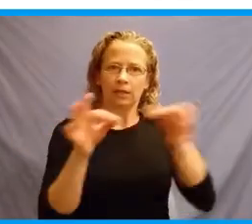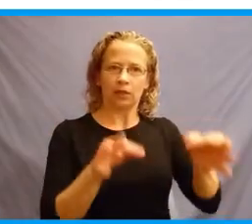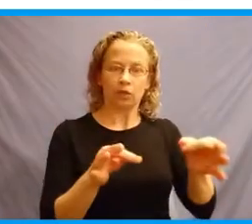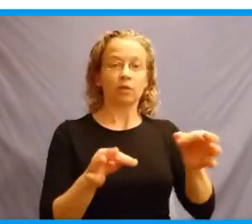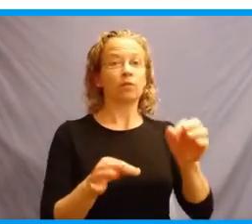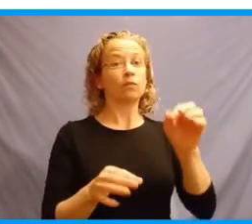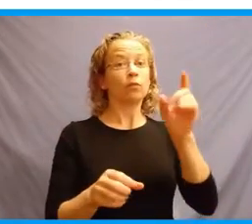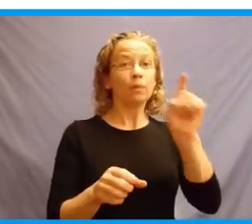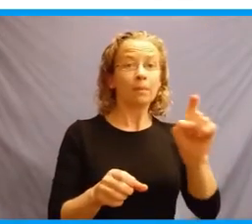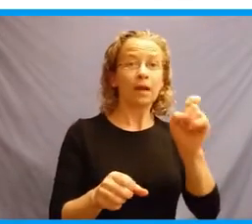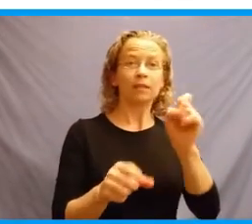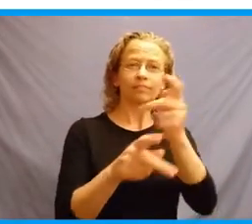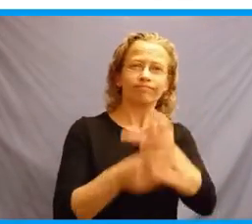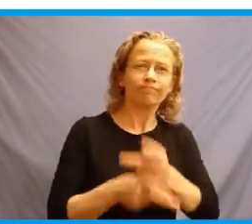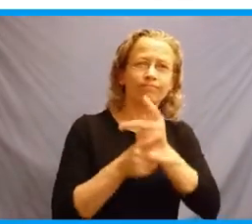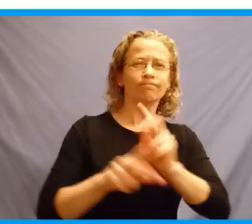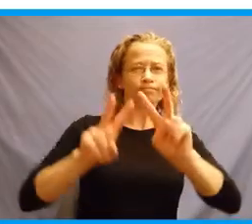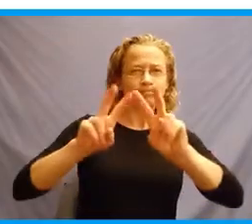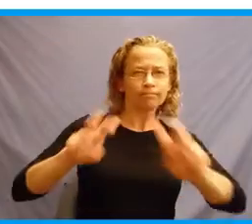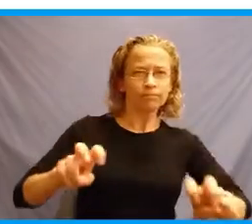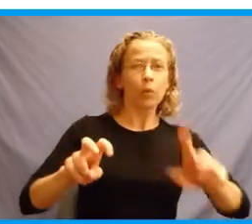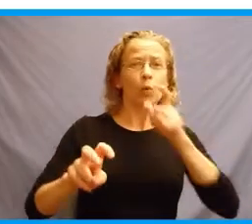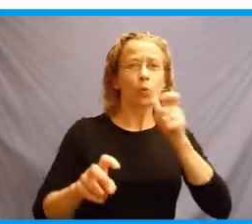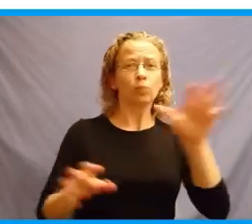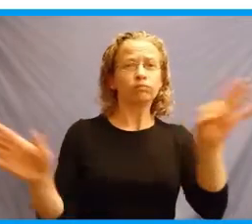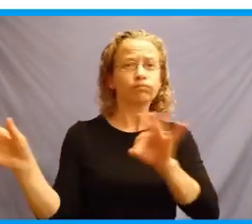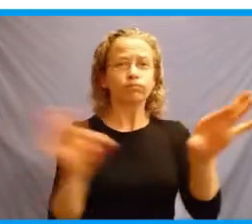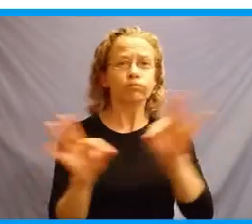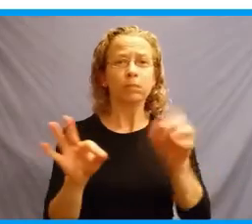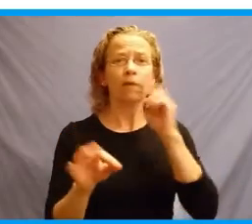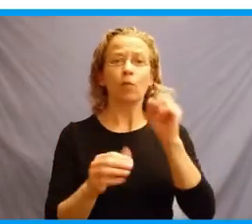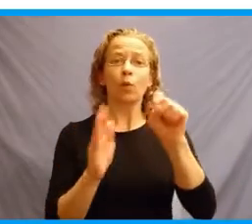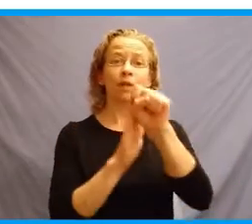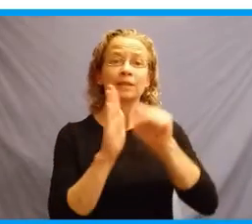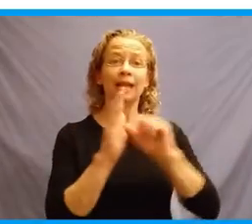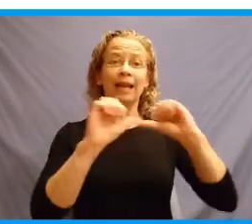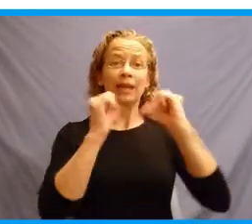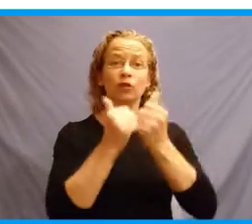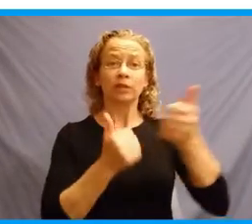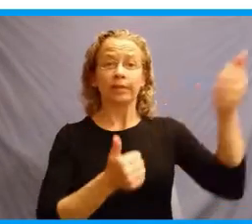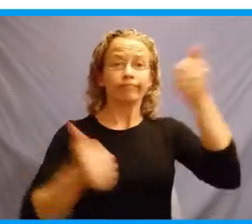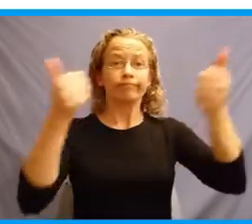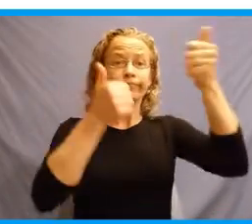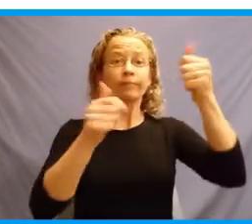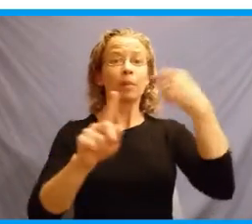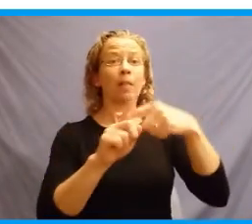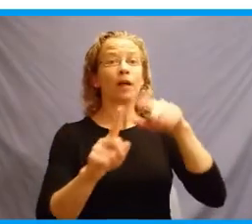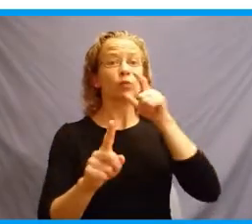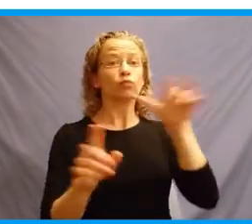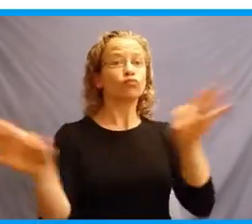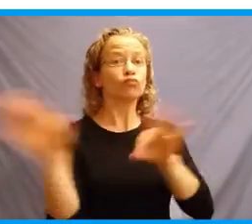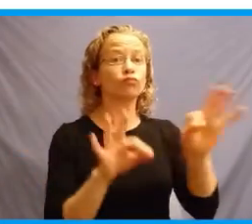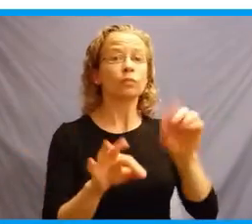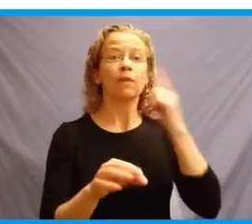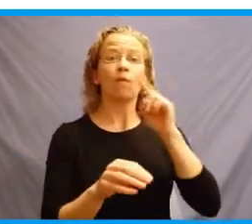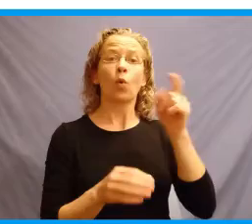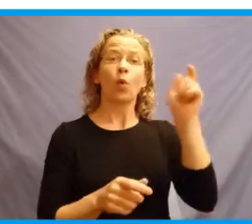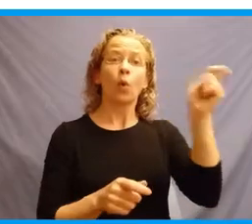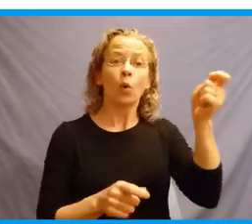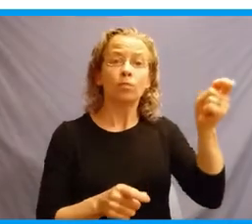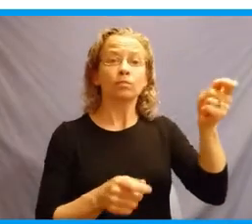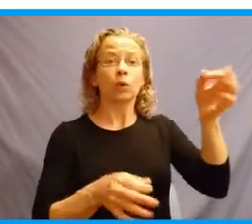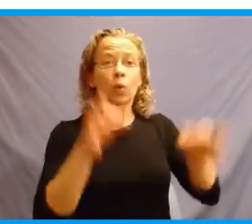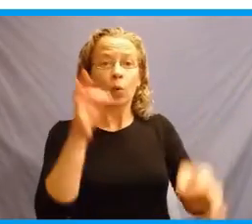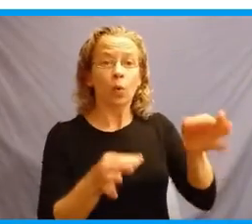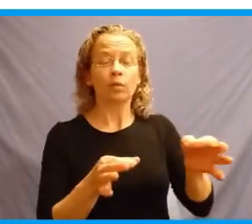we carefully scrutinize all state agency head appointments, as well as appointments to the court system in New Hampshire, and to make